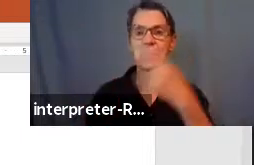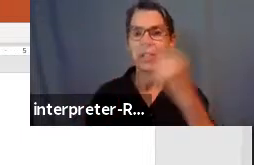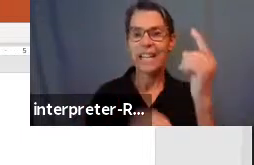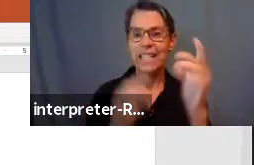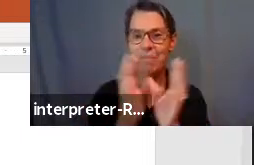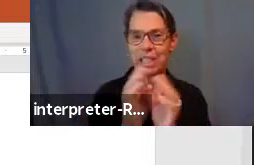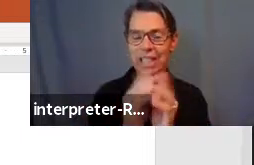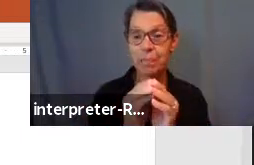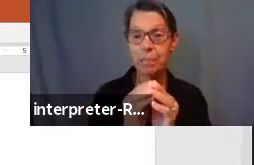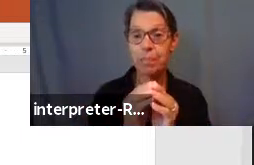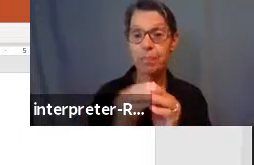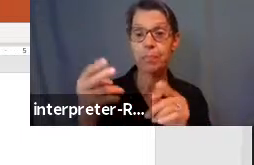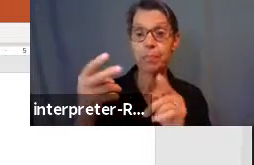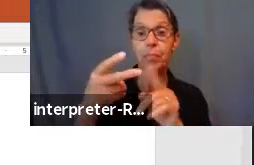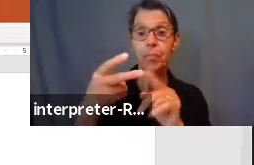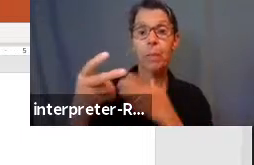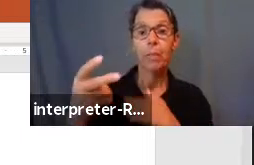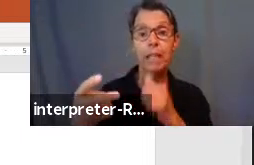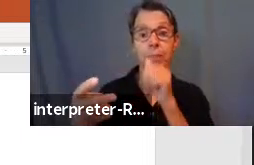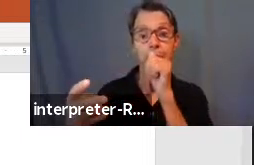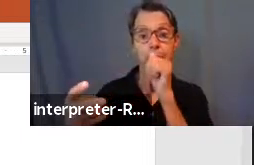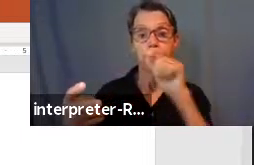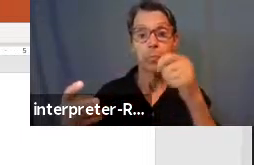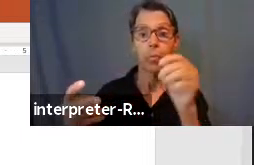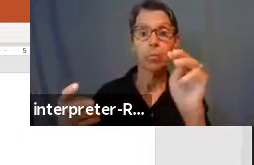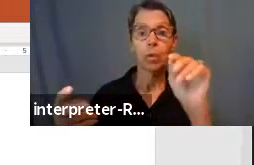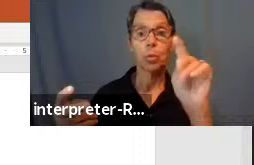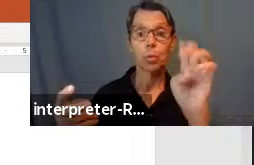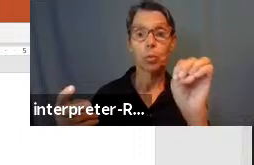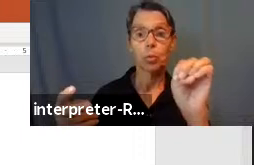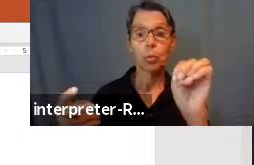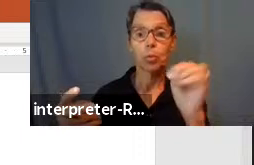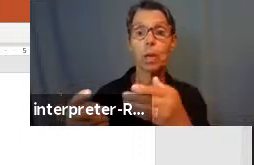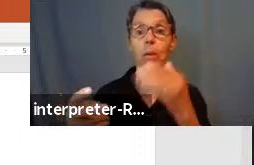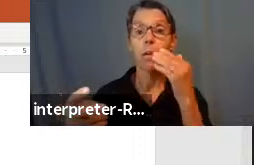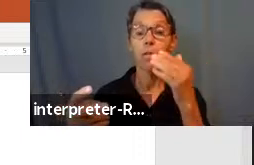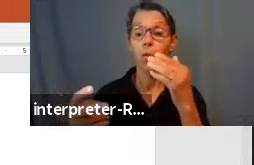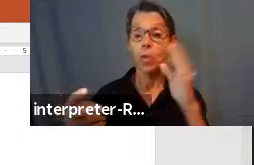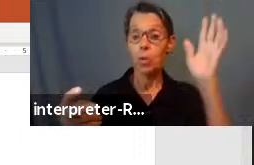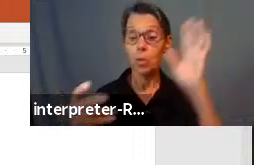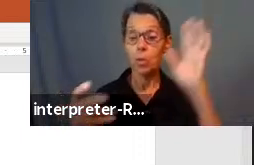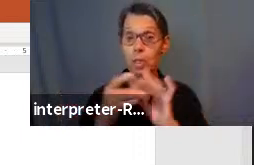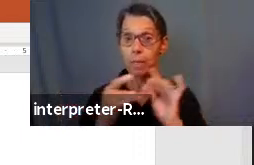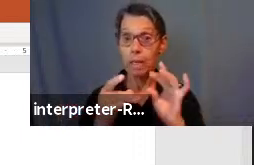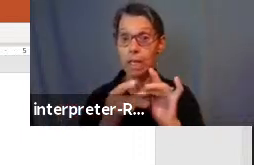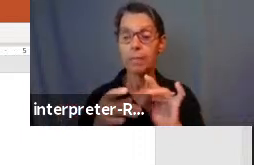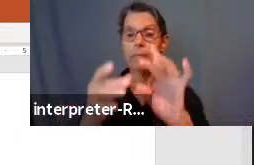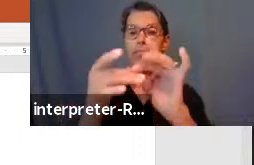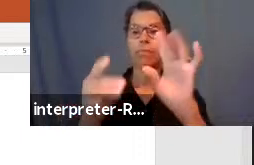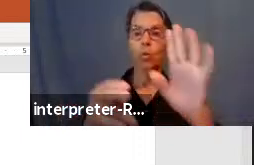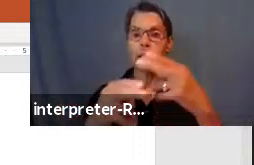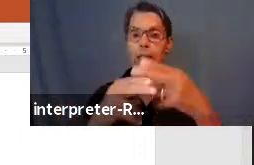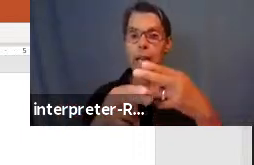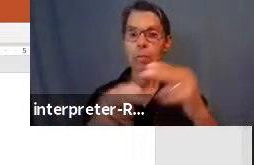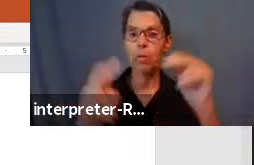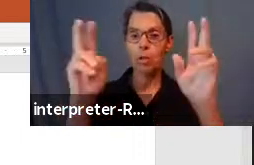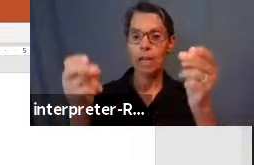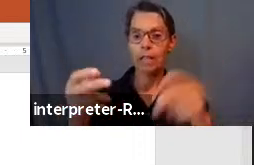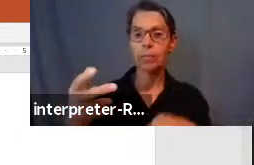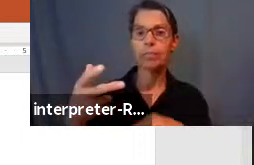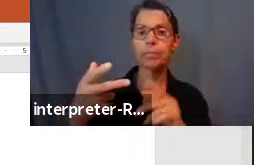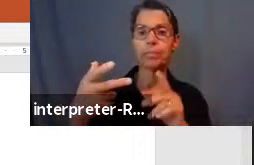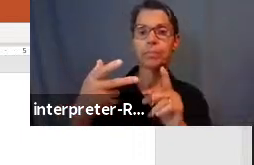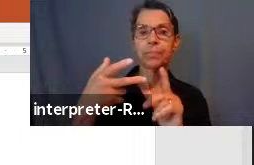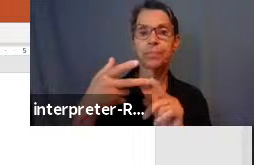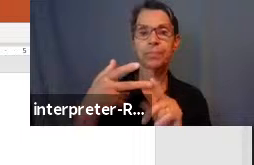speaking to prevent audio interference. And also, before you speak, please state your name and title. And so we're going to start with a